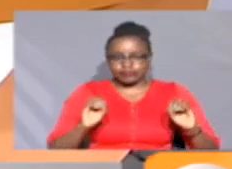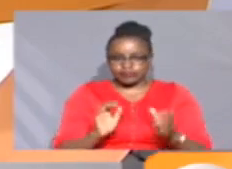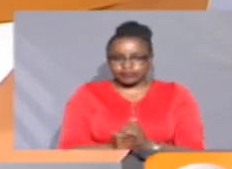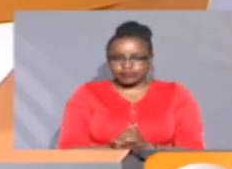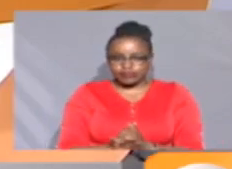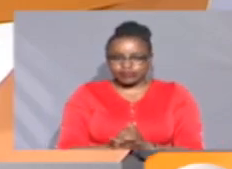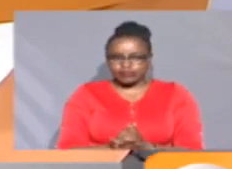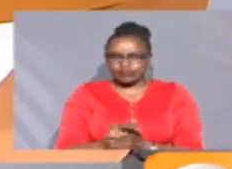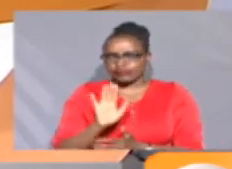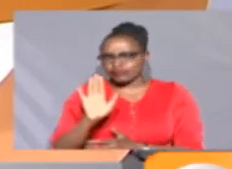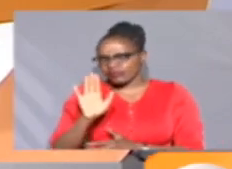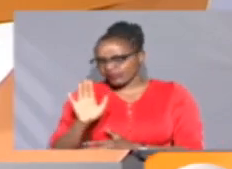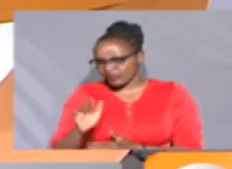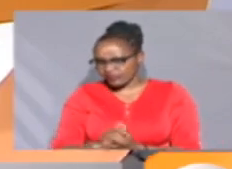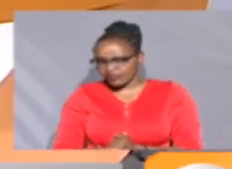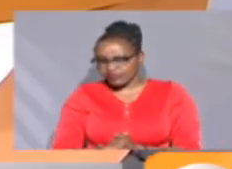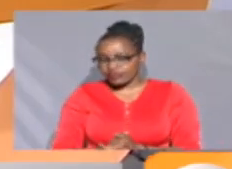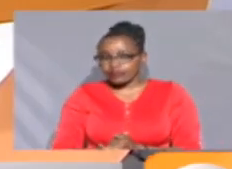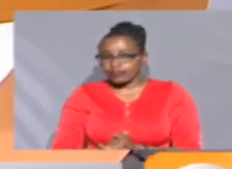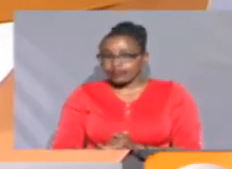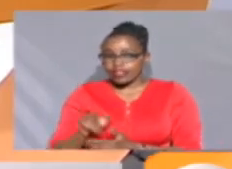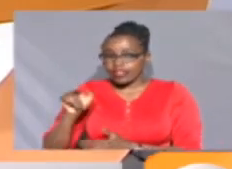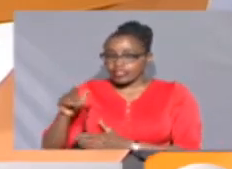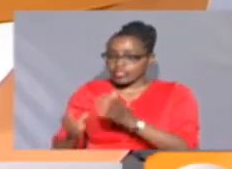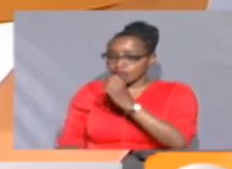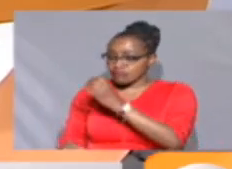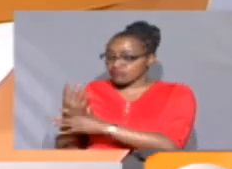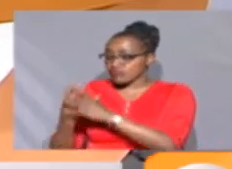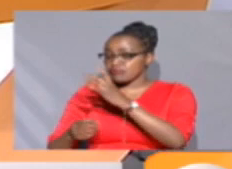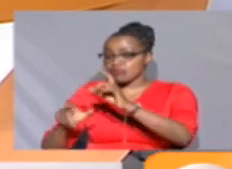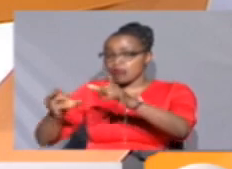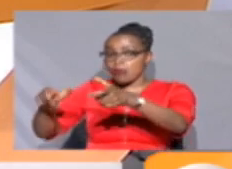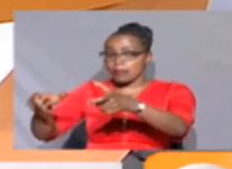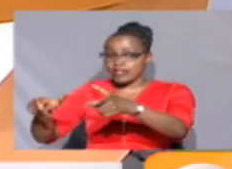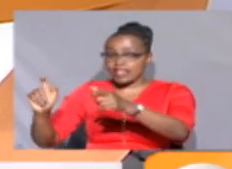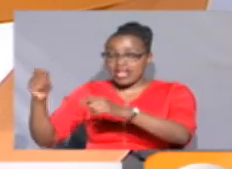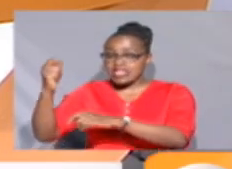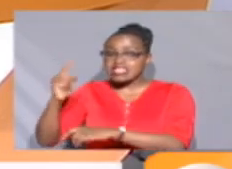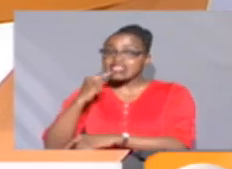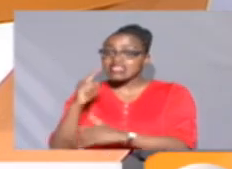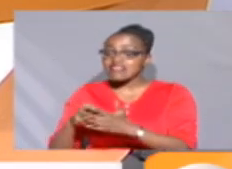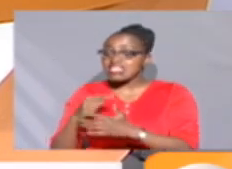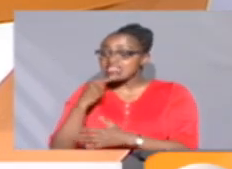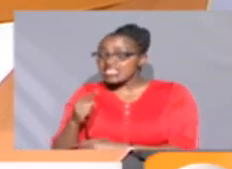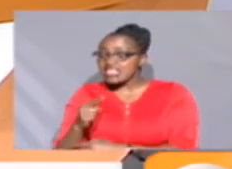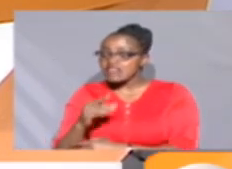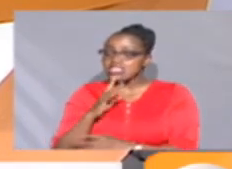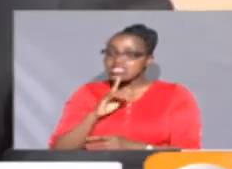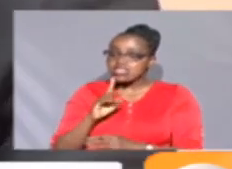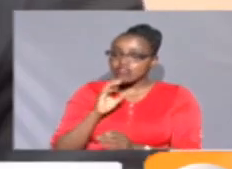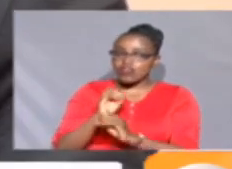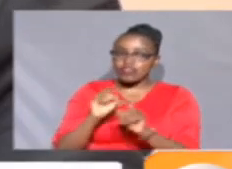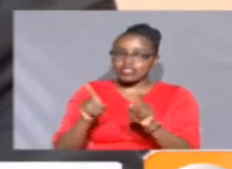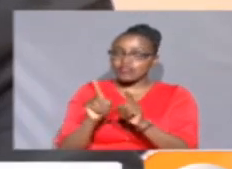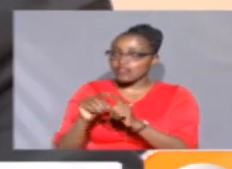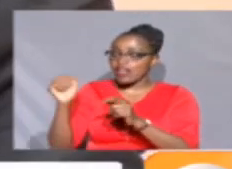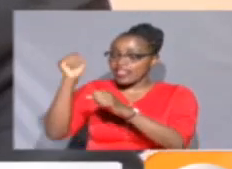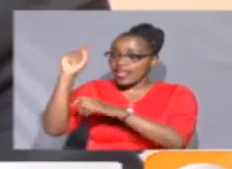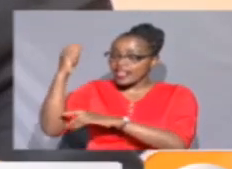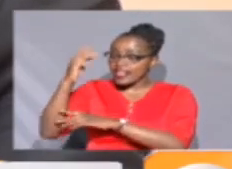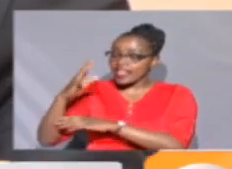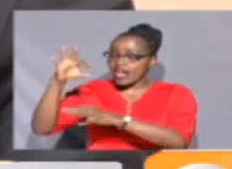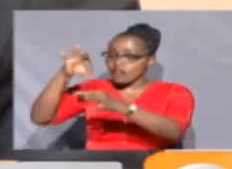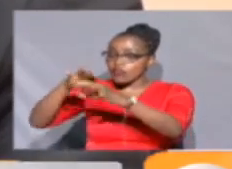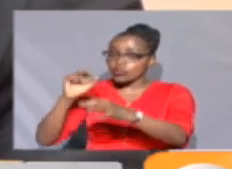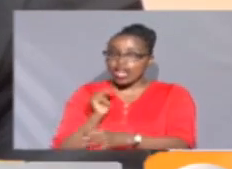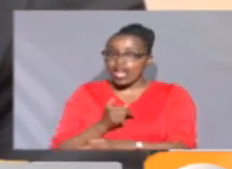you. What would you tell them? Those are creations of the media. Those Kenyans you are saying are saying we should not speak are the Kenyans who elect us every